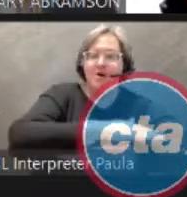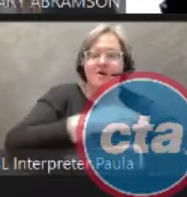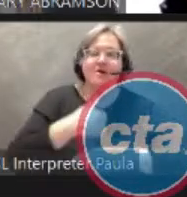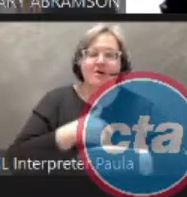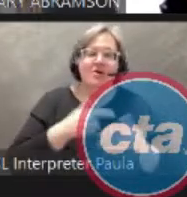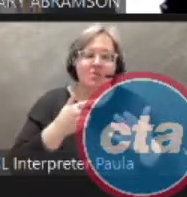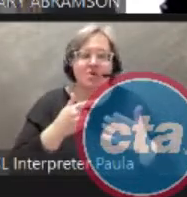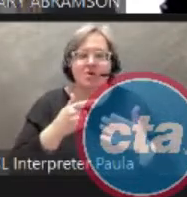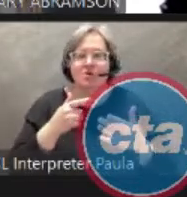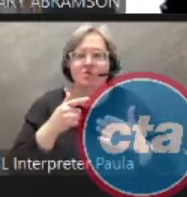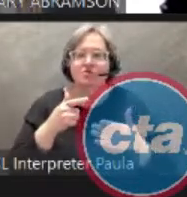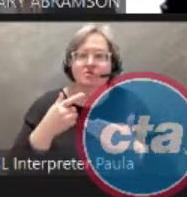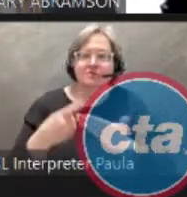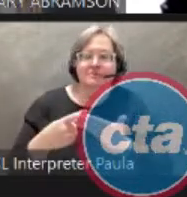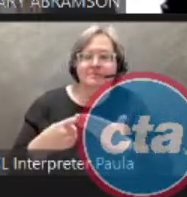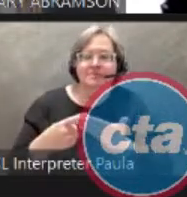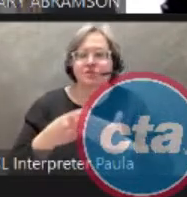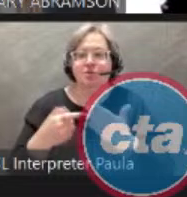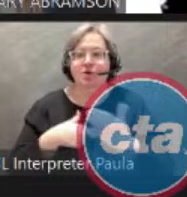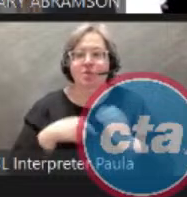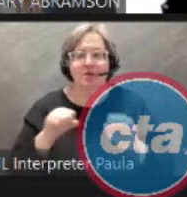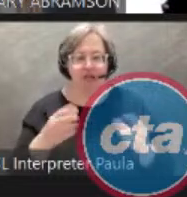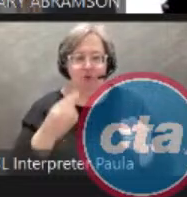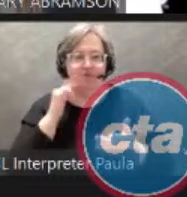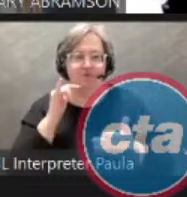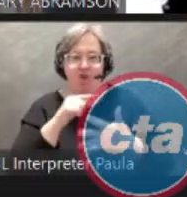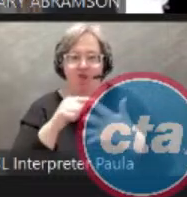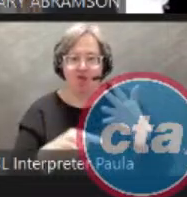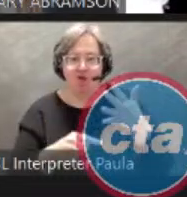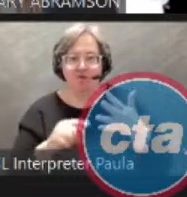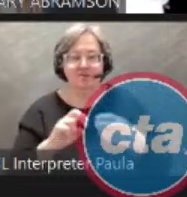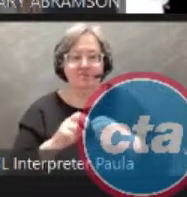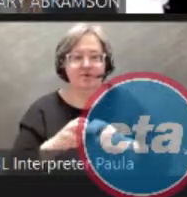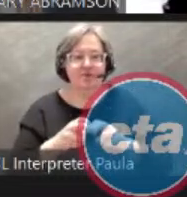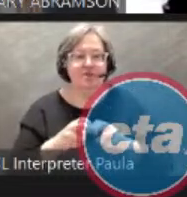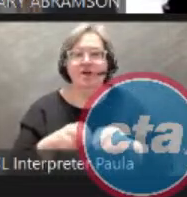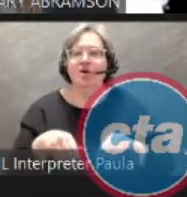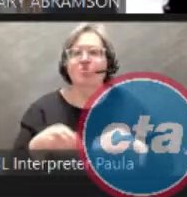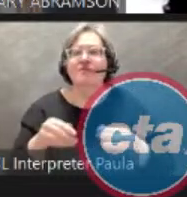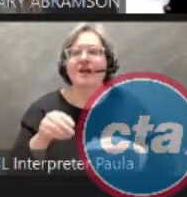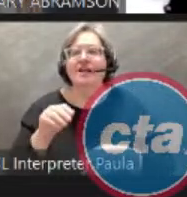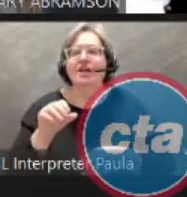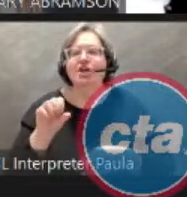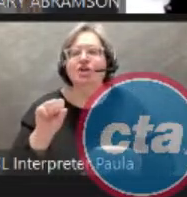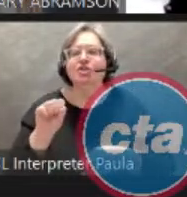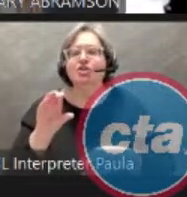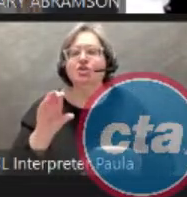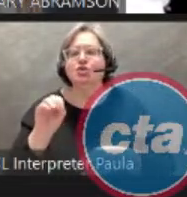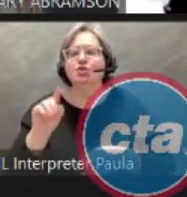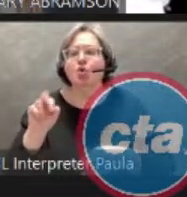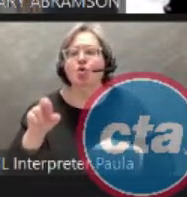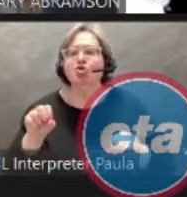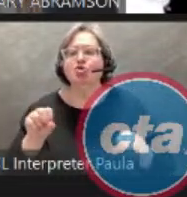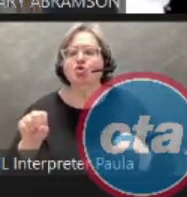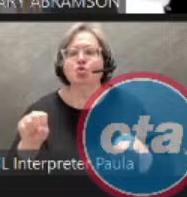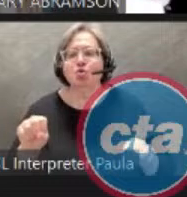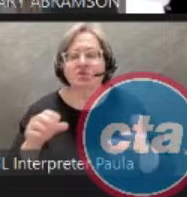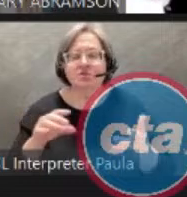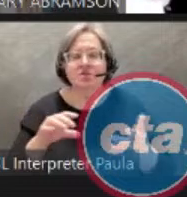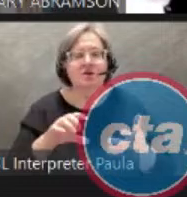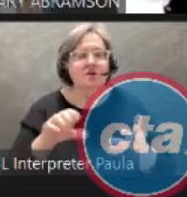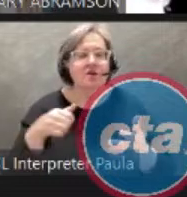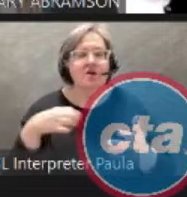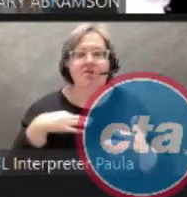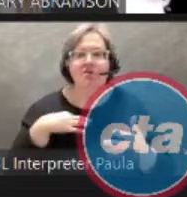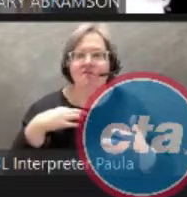and looking at what we can do for those things, providing people scooters and other kinds of options, tons of volunteers to help people